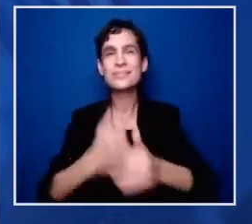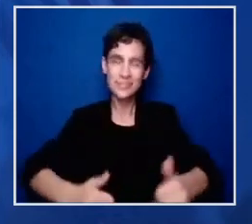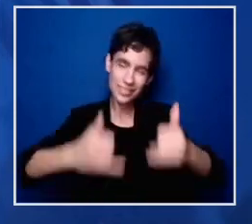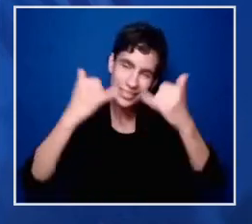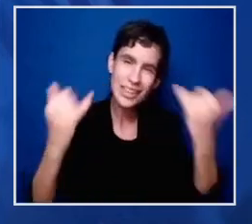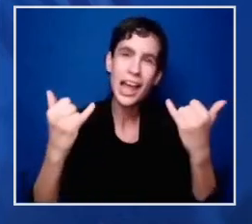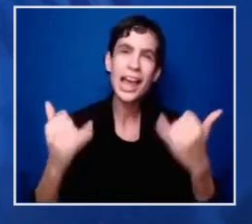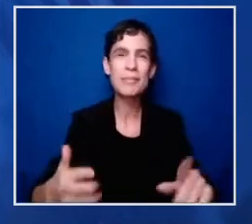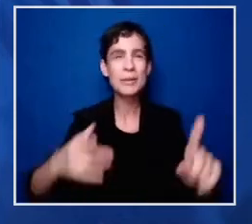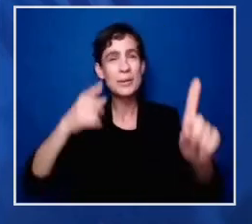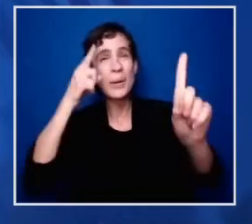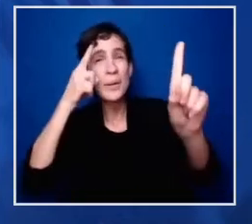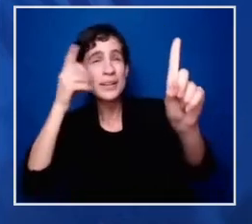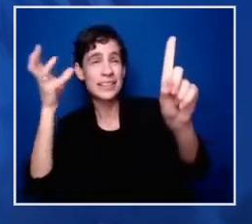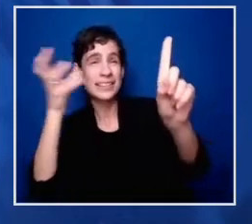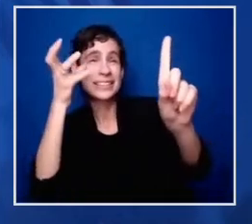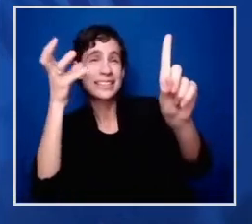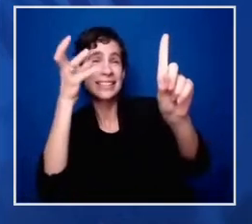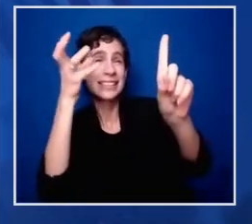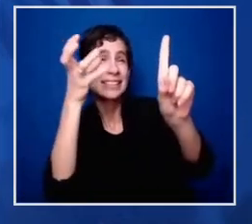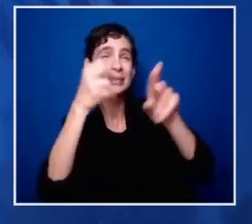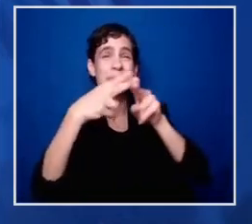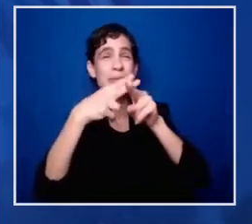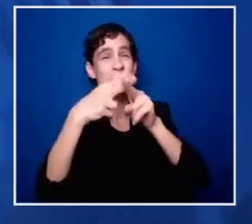lejos. Hoy yo